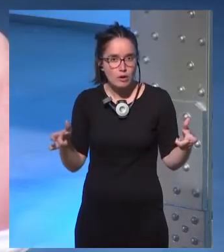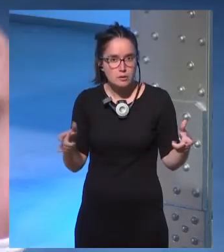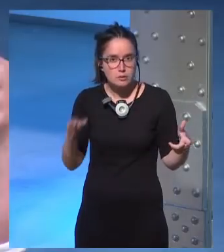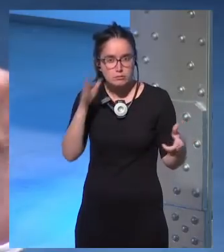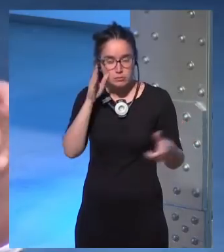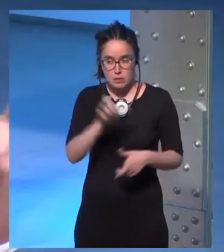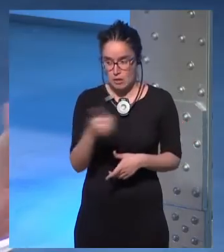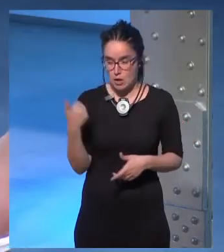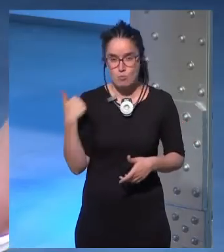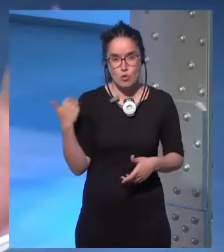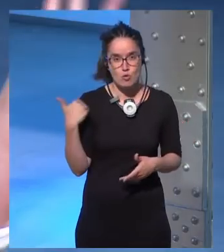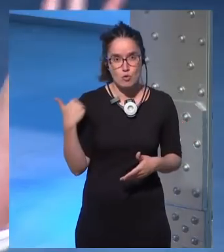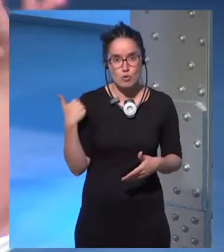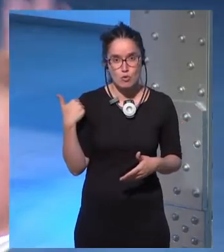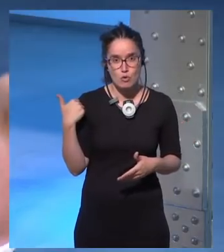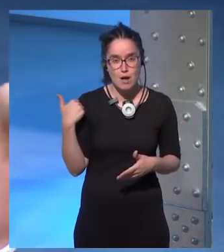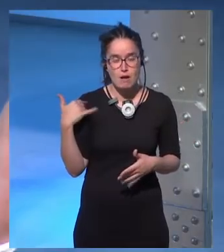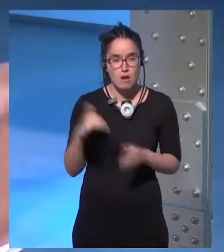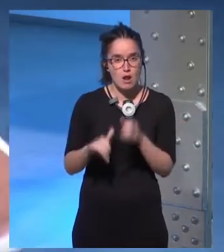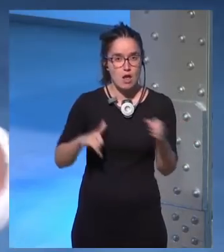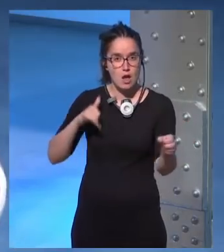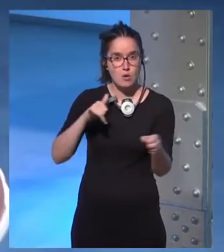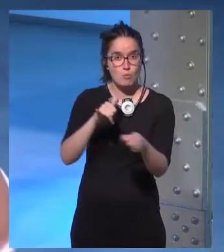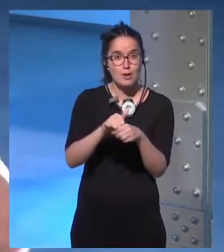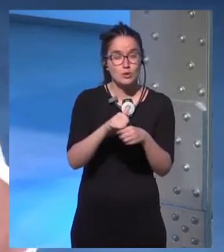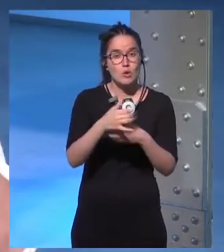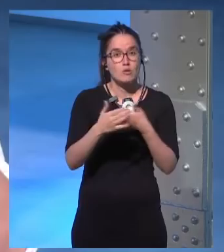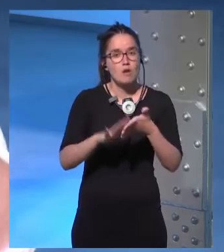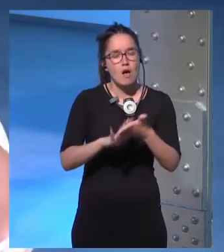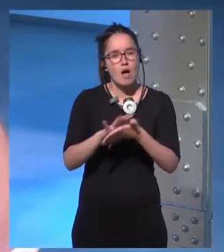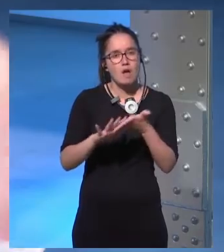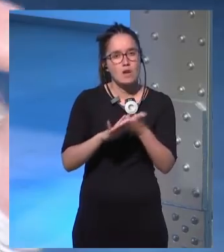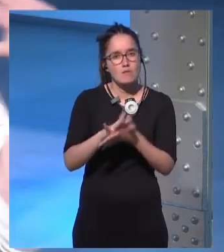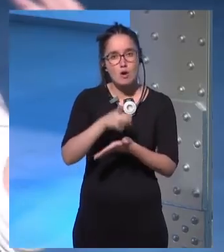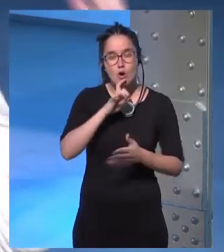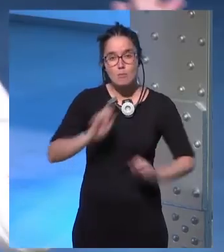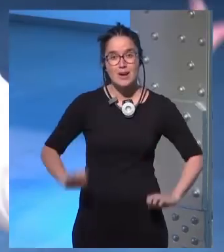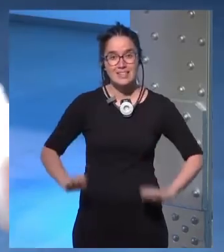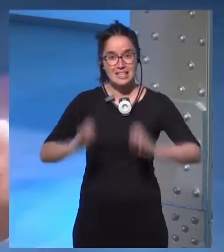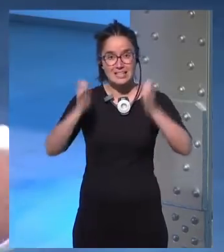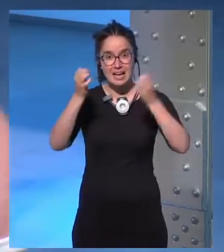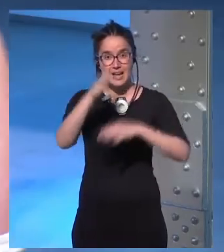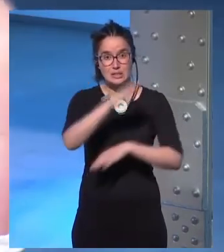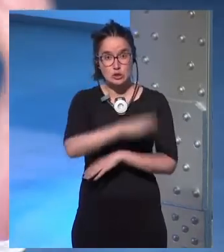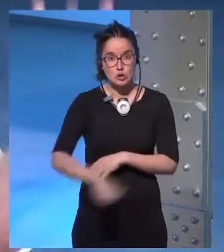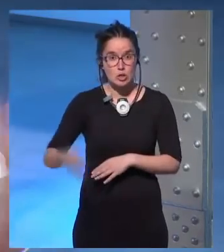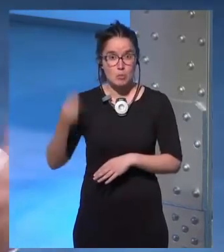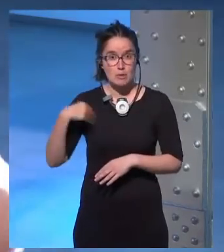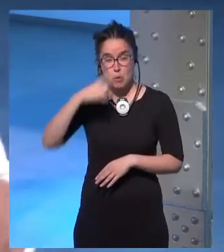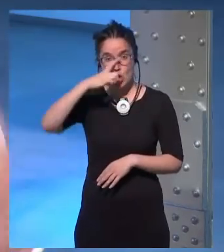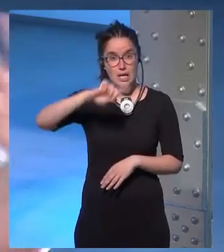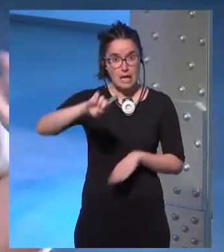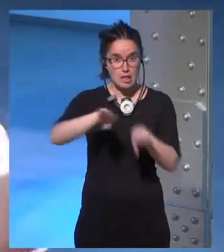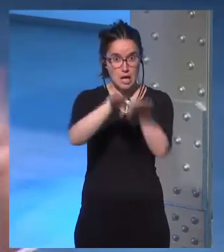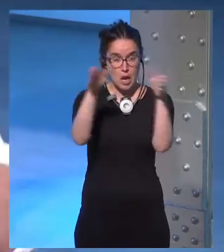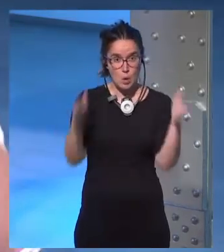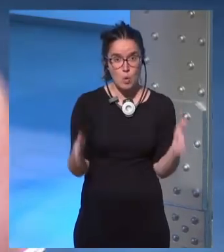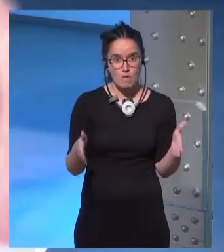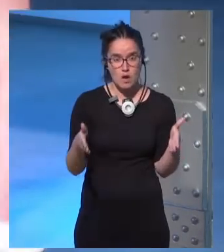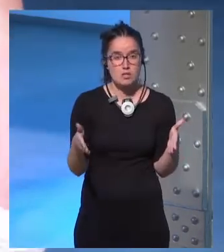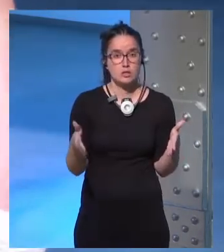how we're saving the boys in the cave, the Thai boys who were stuck in the cave, because it's like this humans coming together to do something good